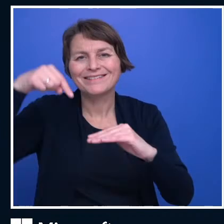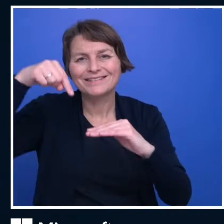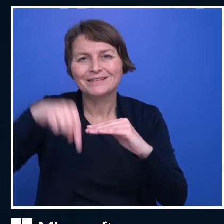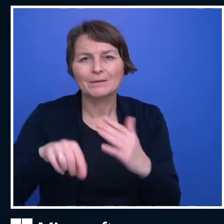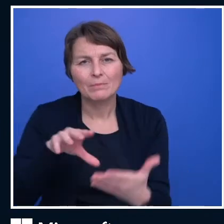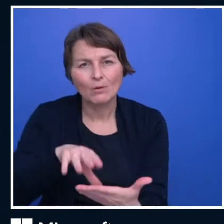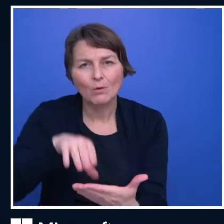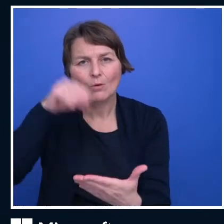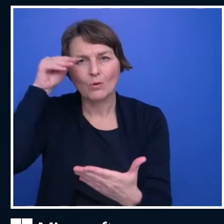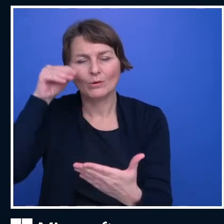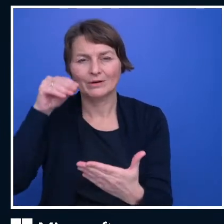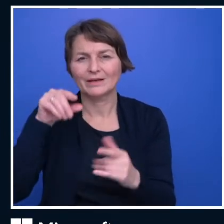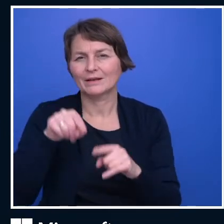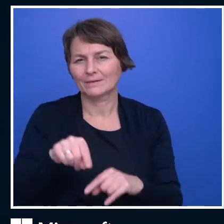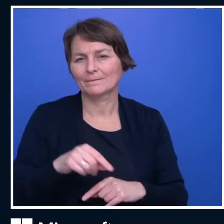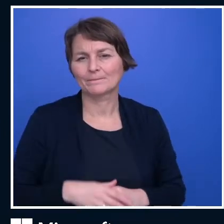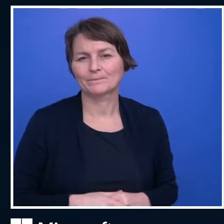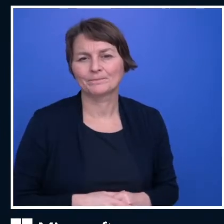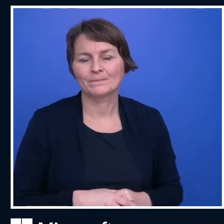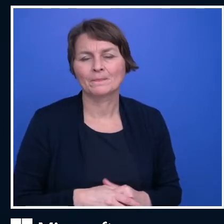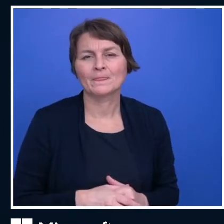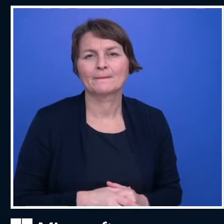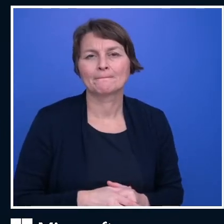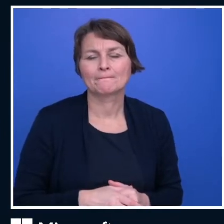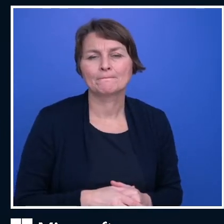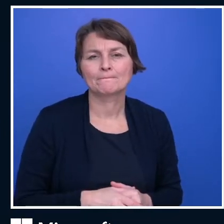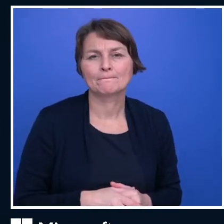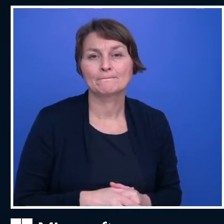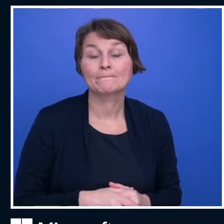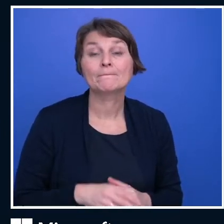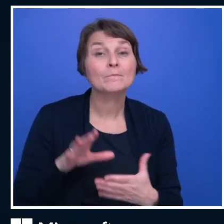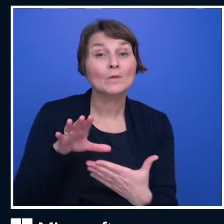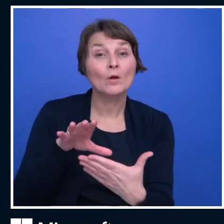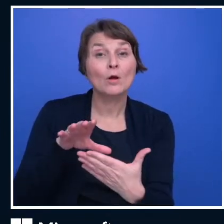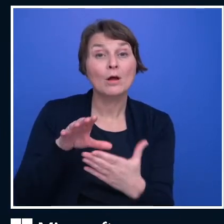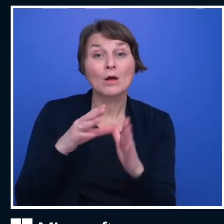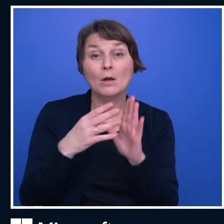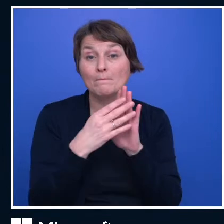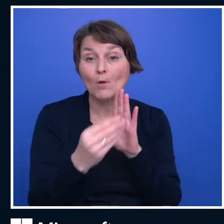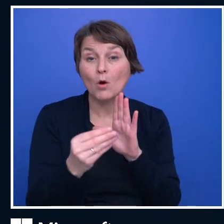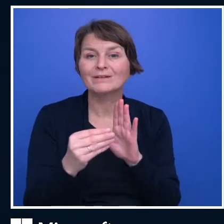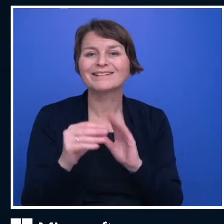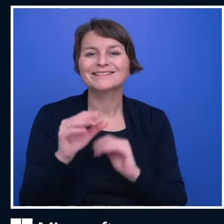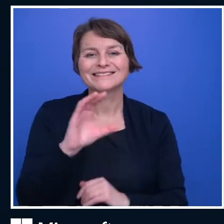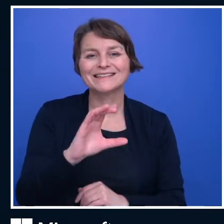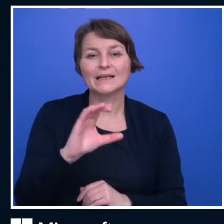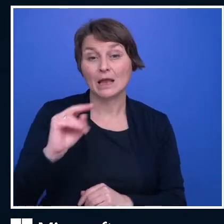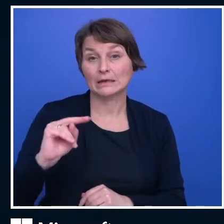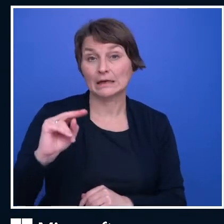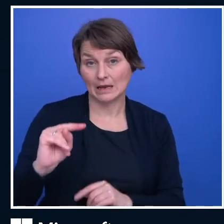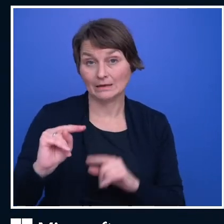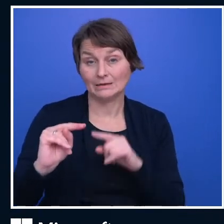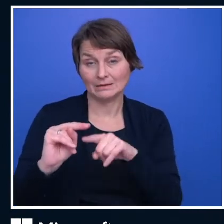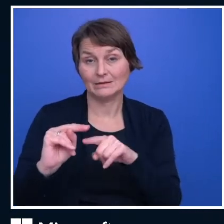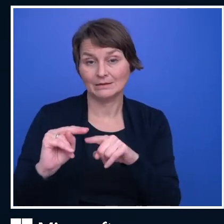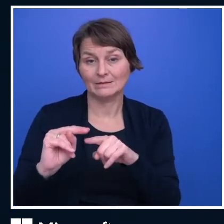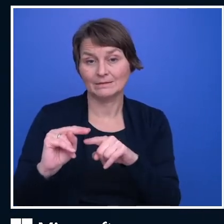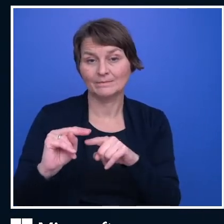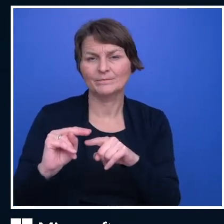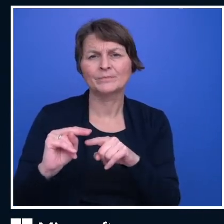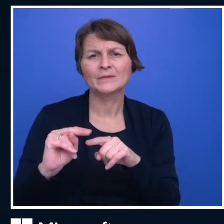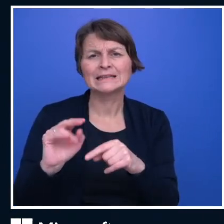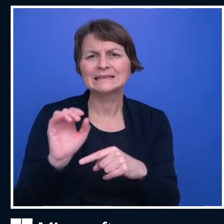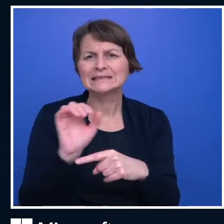Our model would be dropout regularization, or CNN here. And this script would be training the